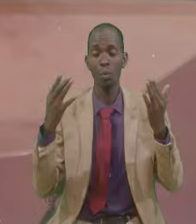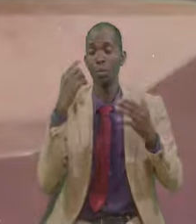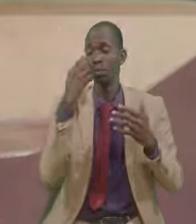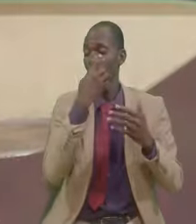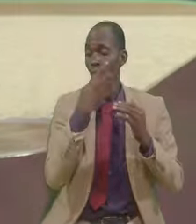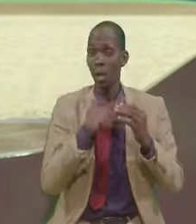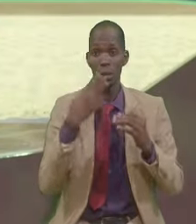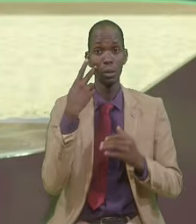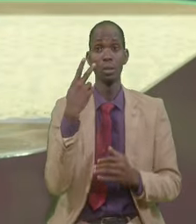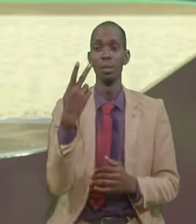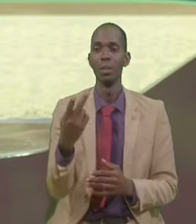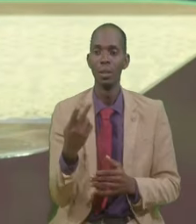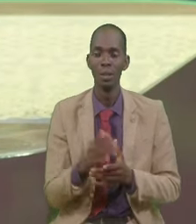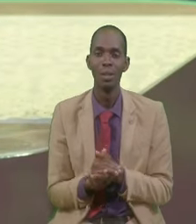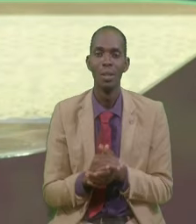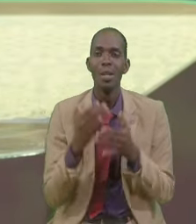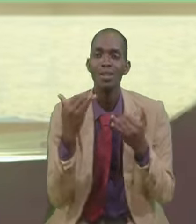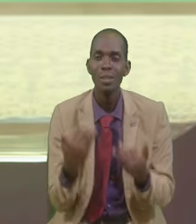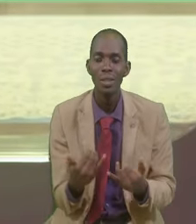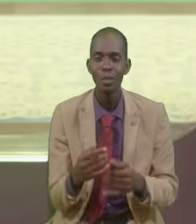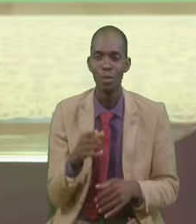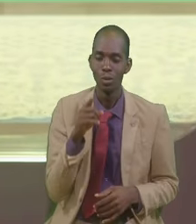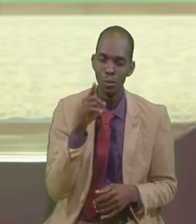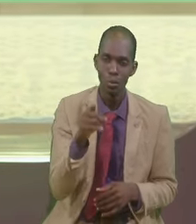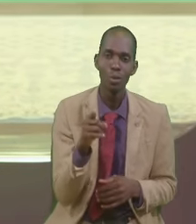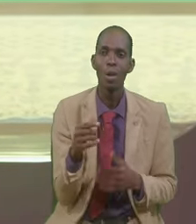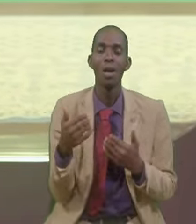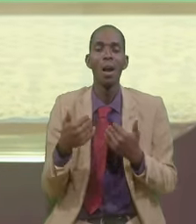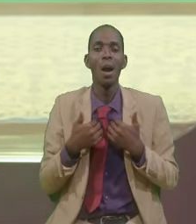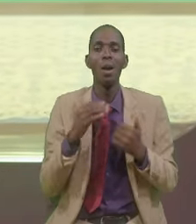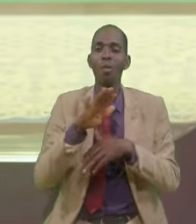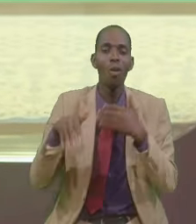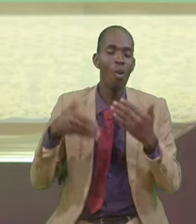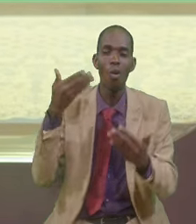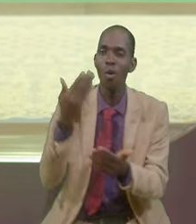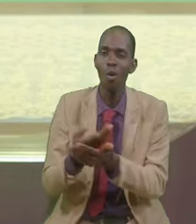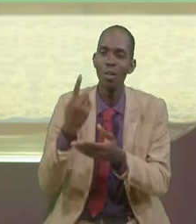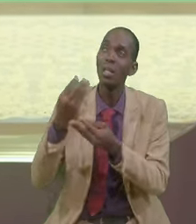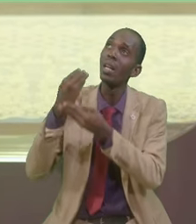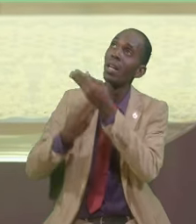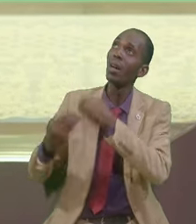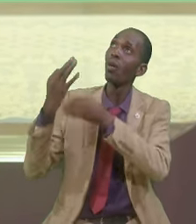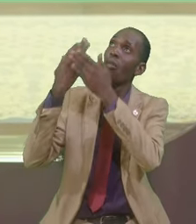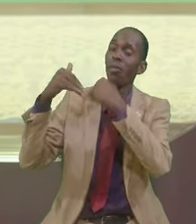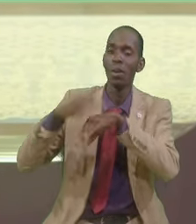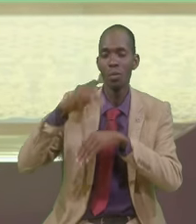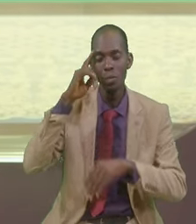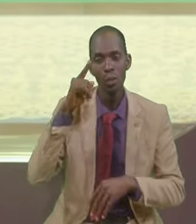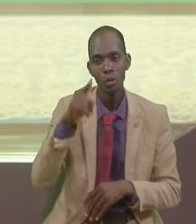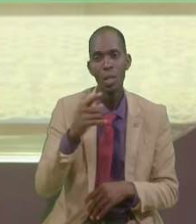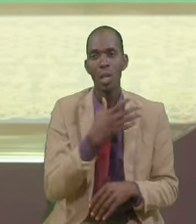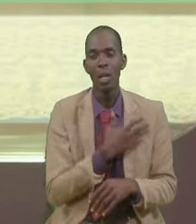see. Now you have all the inheritance of heaven available for you. And it